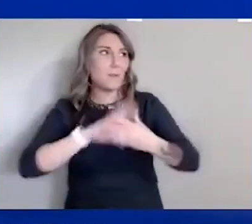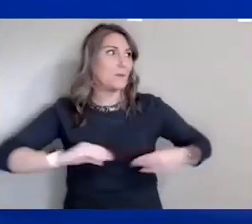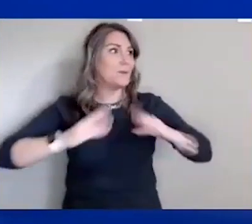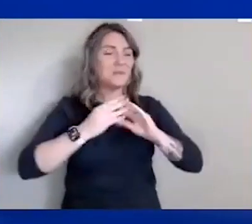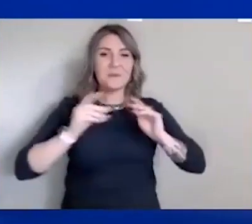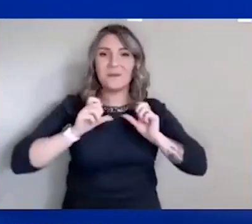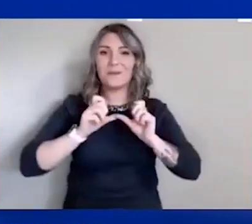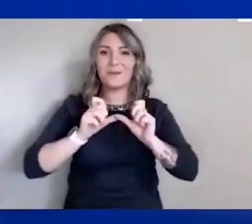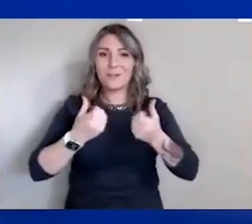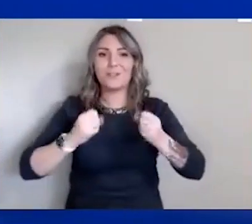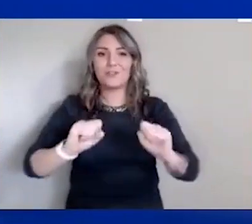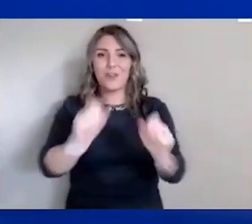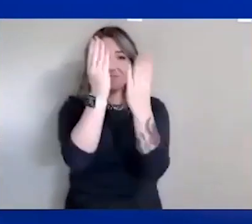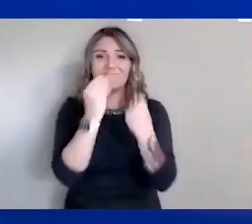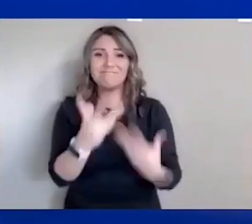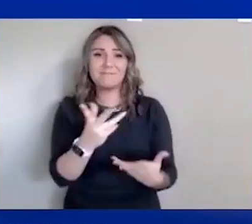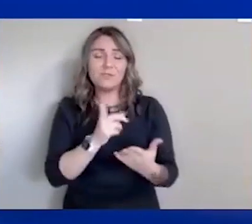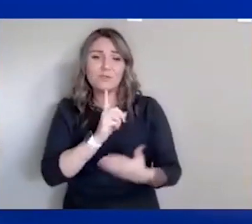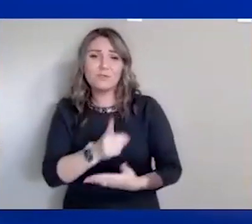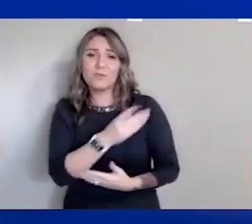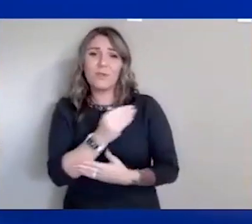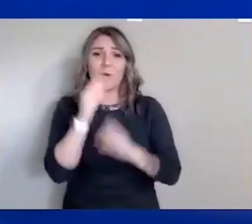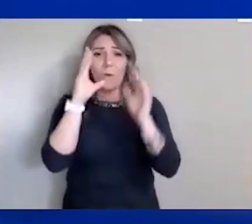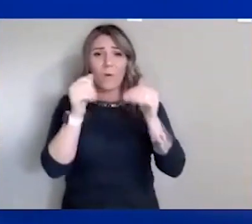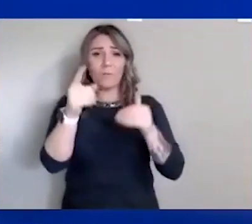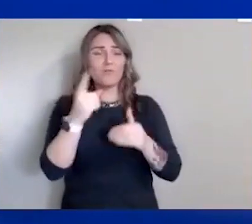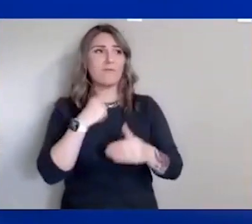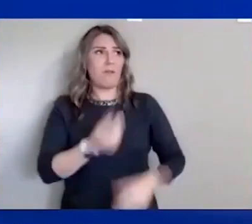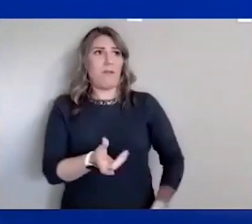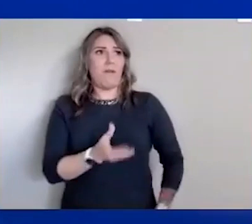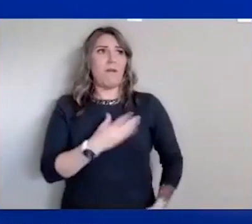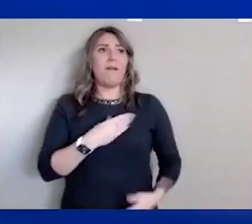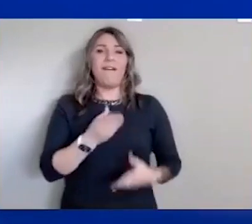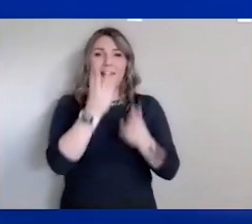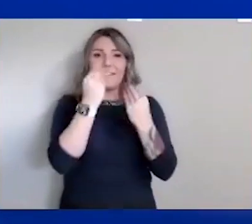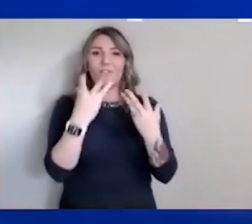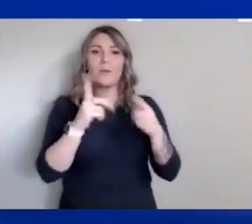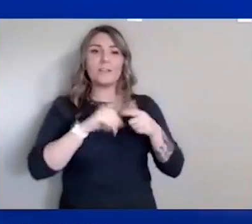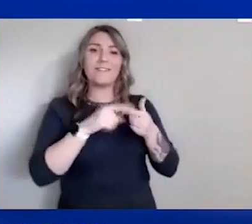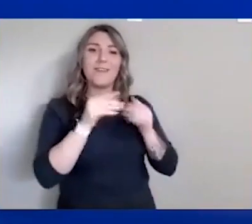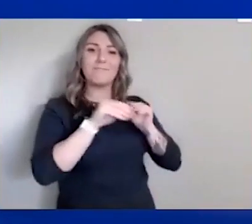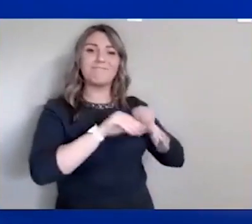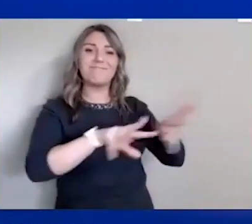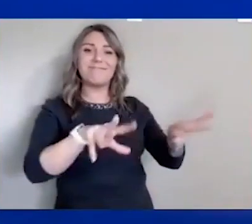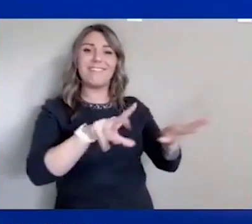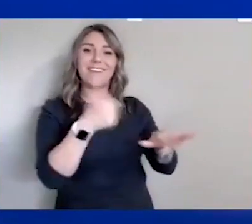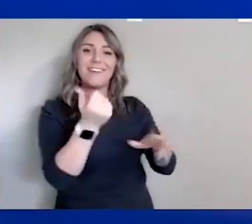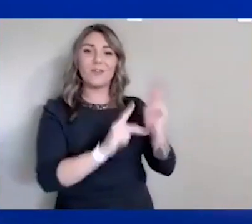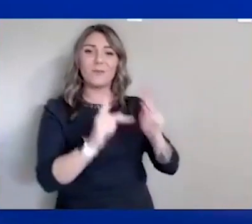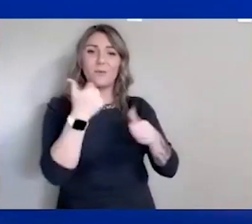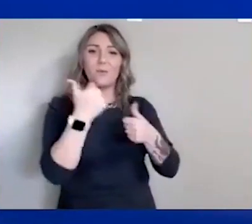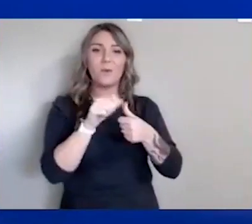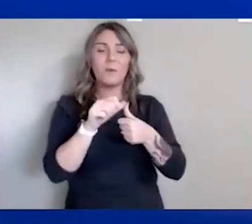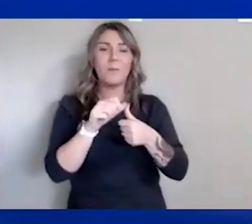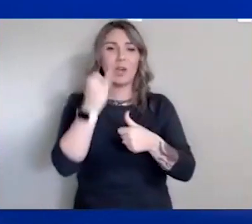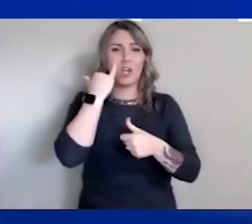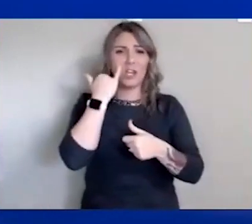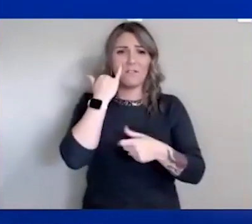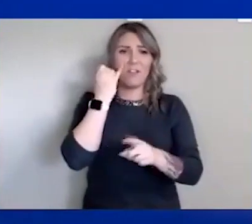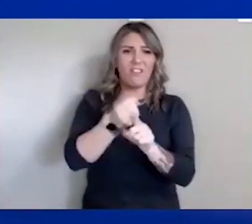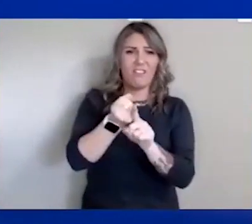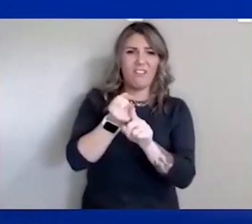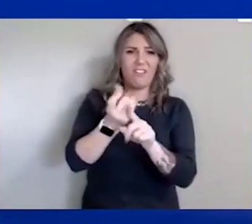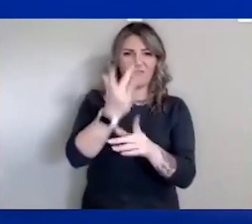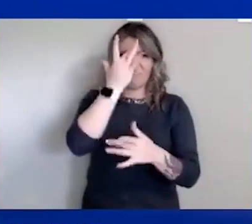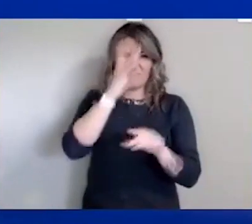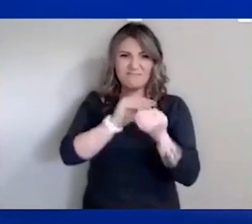you the truth and hope that you've been able to take that information and spread it out to others. Remember, whether there's a pandemic or not a pandemic, that the people